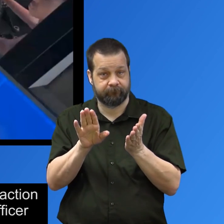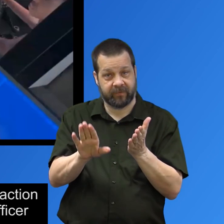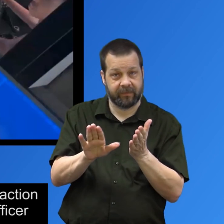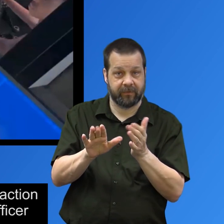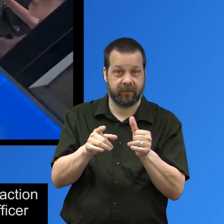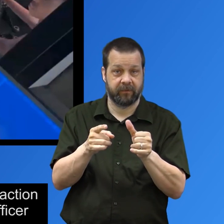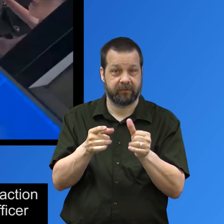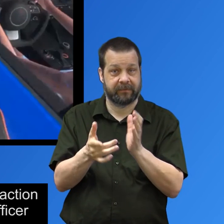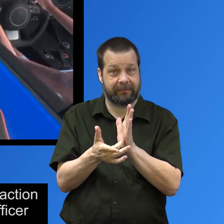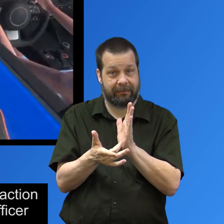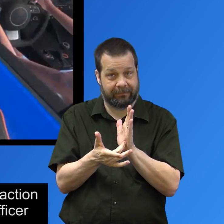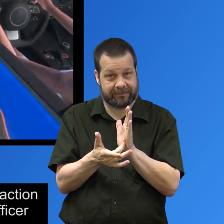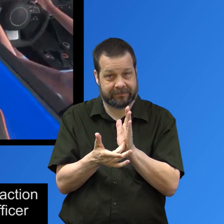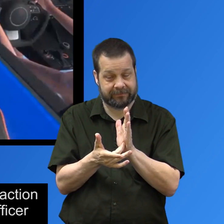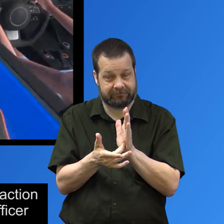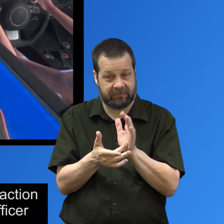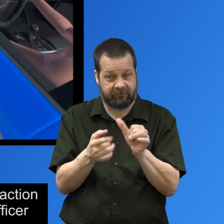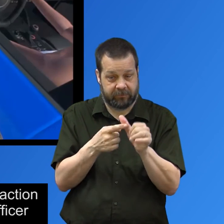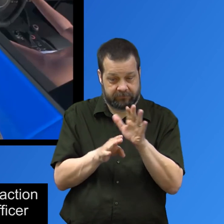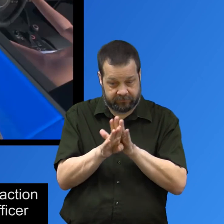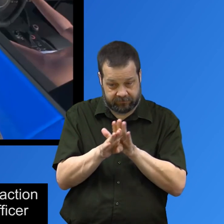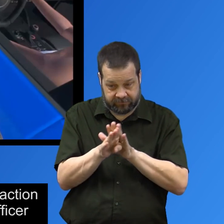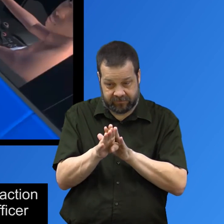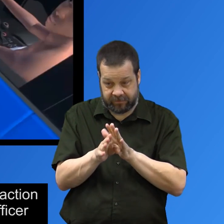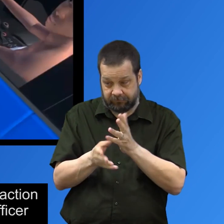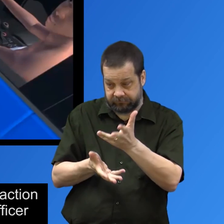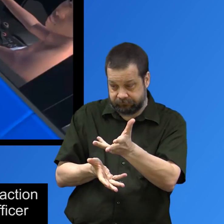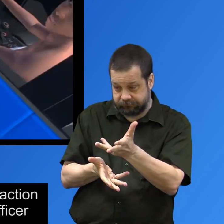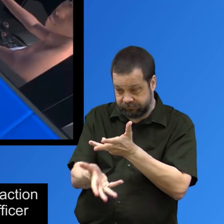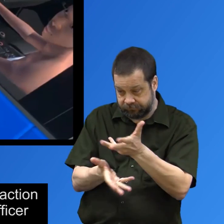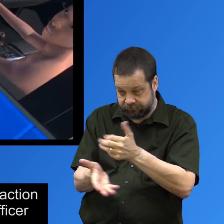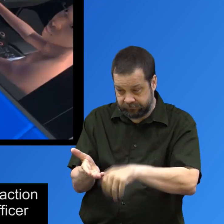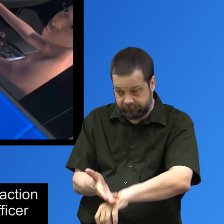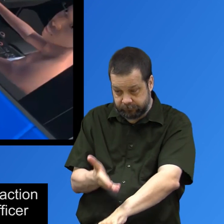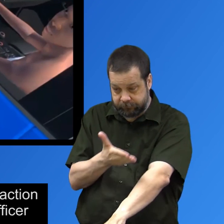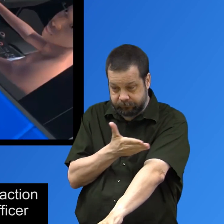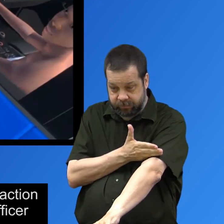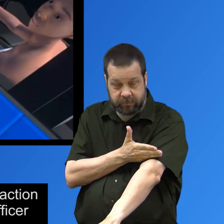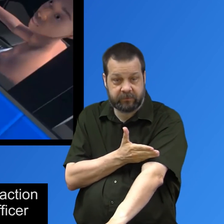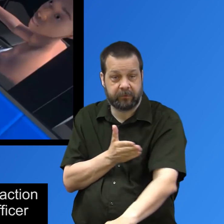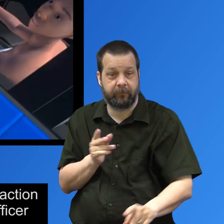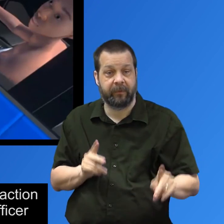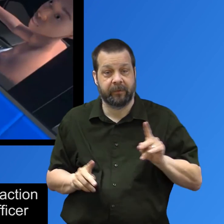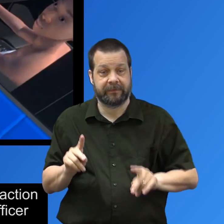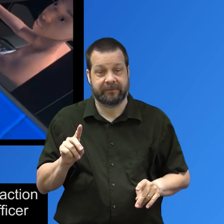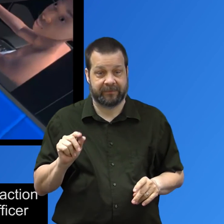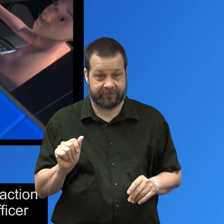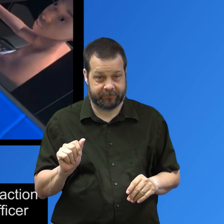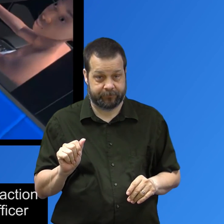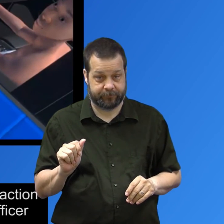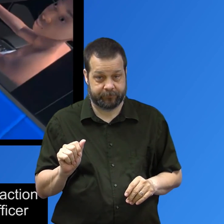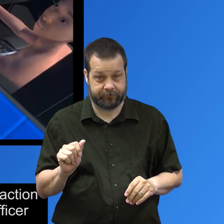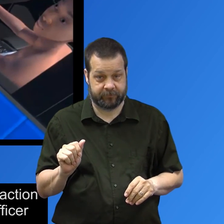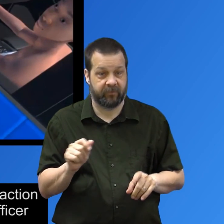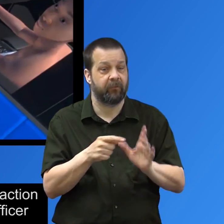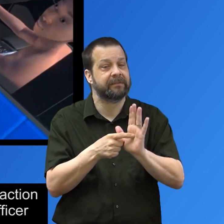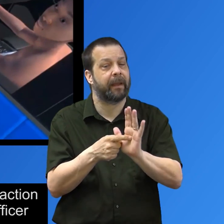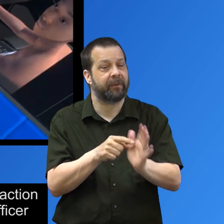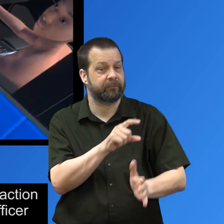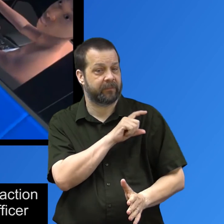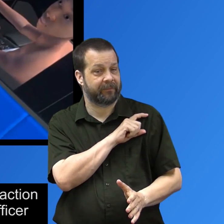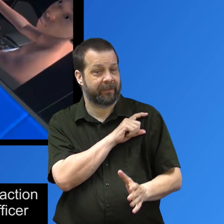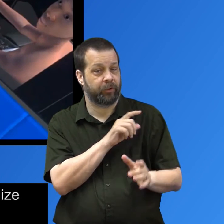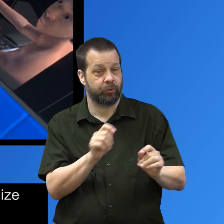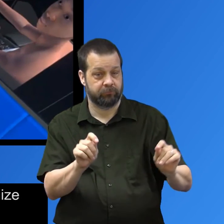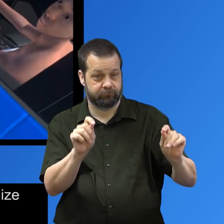potential FirstNet-enabled technologies to facilitate interaction with people with disabilities. For example, a